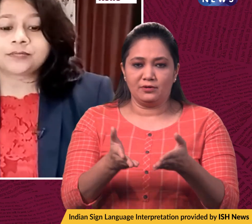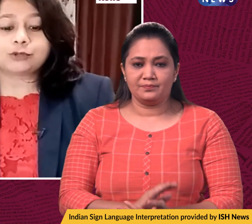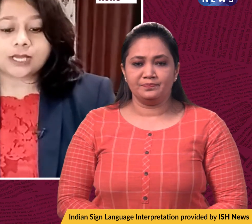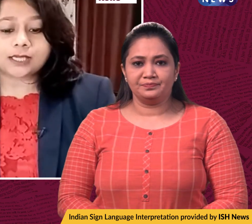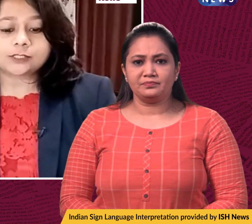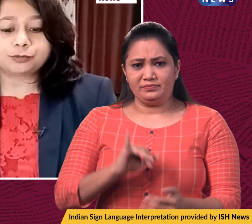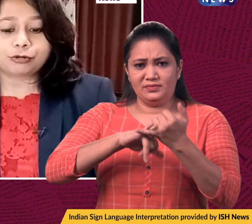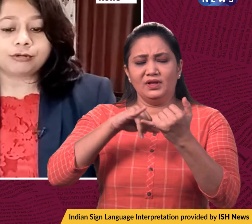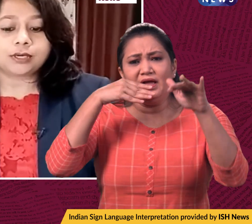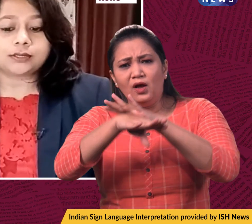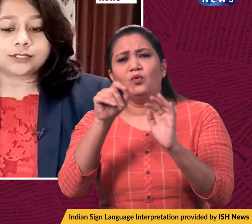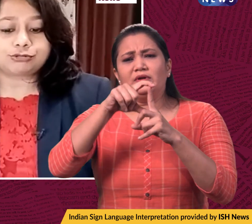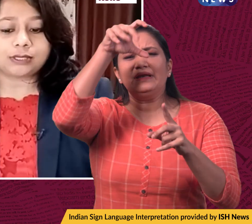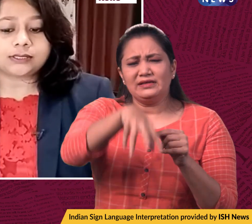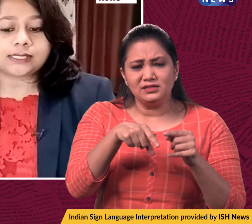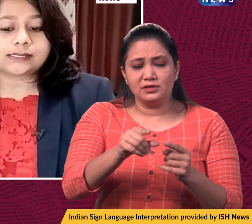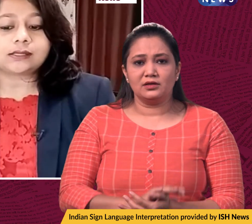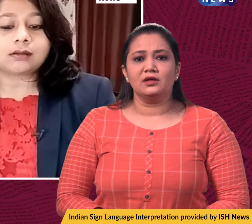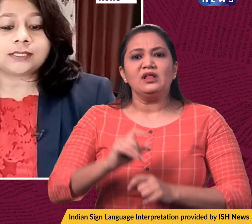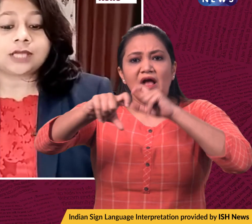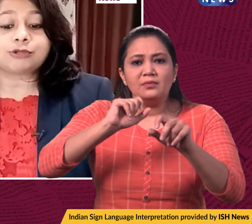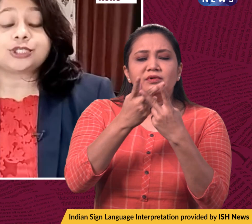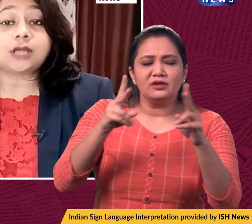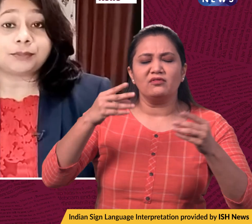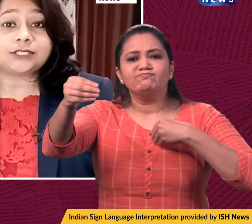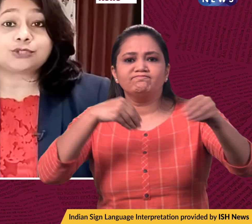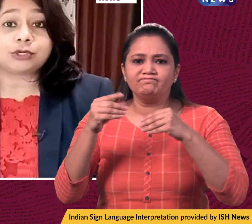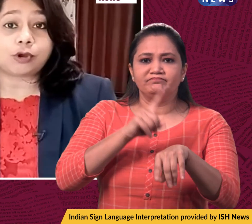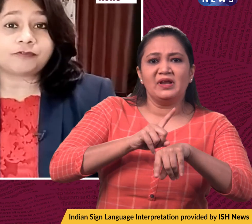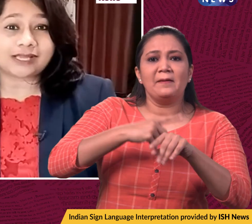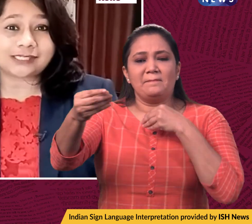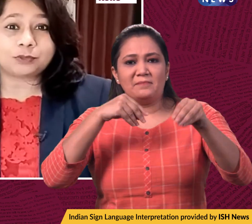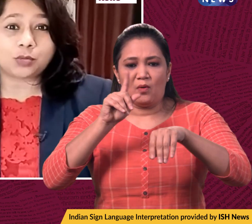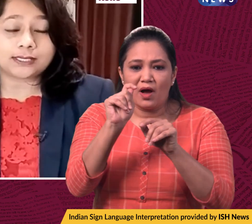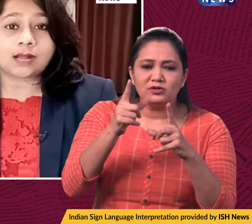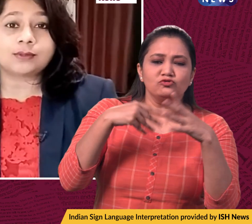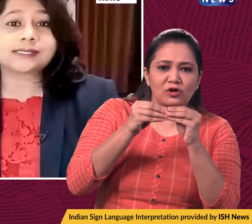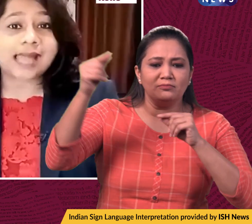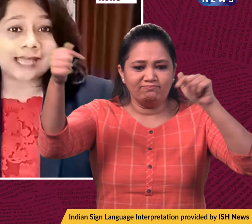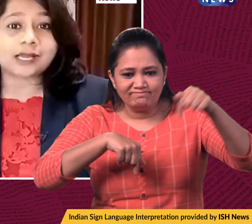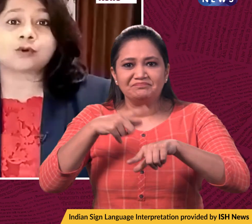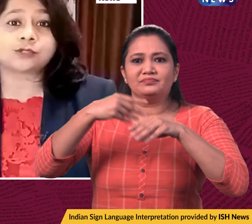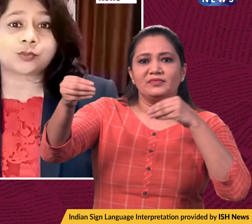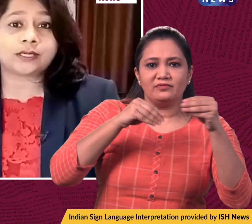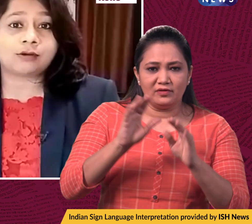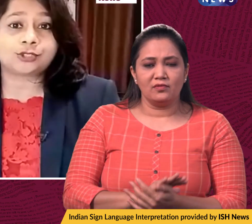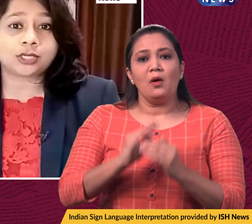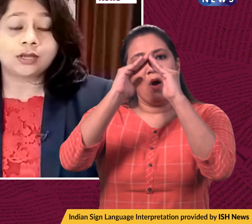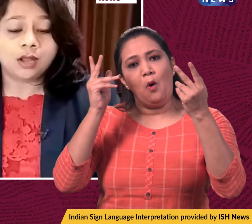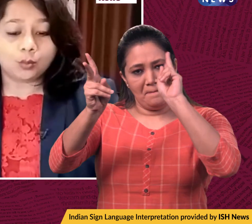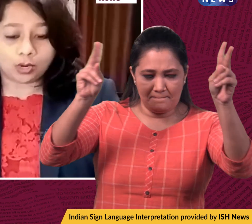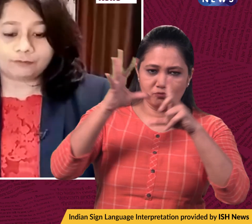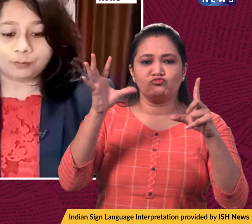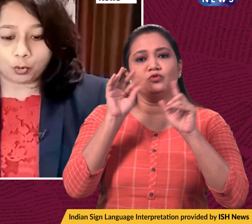Bloomberg. Now, Shanghai's Pudong district is encouraging companies to adopt flexible working hours and are also